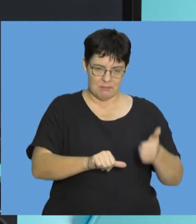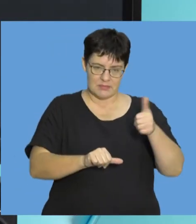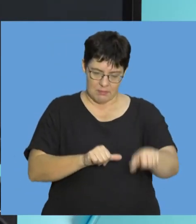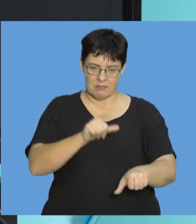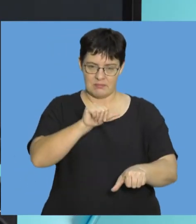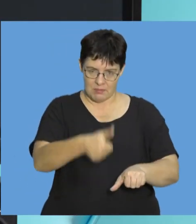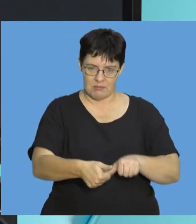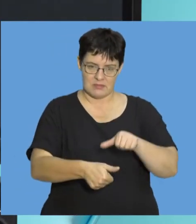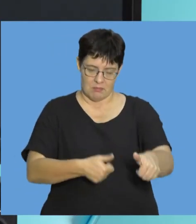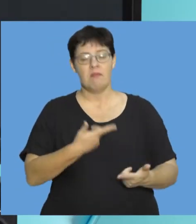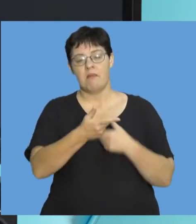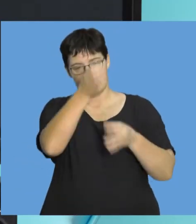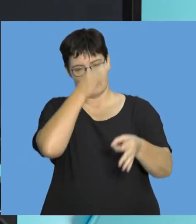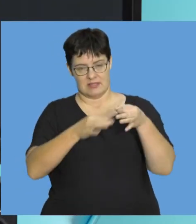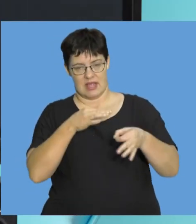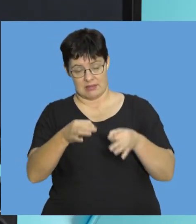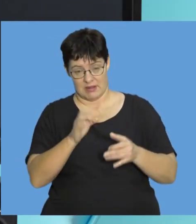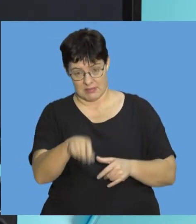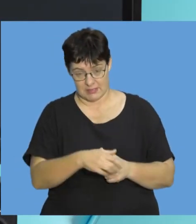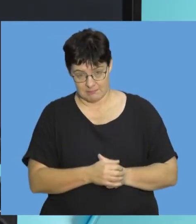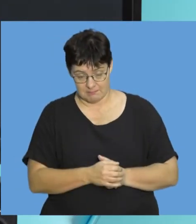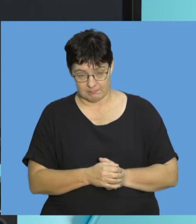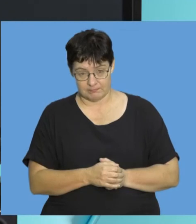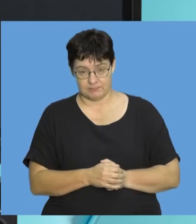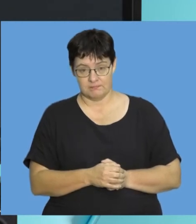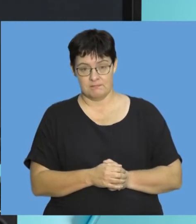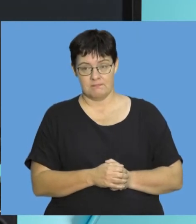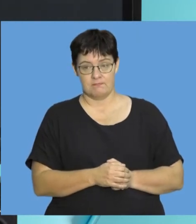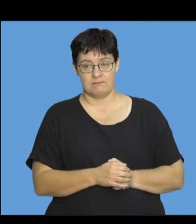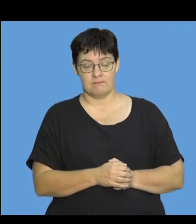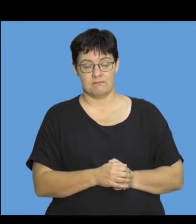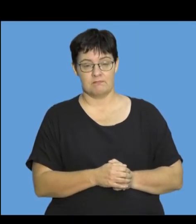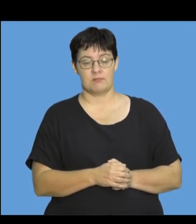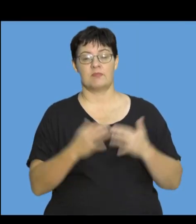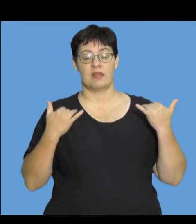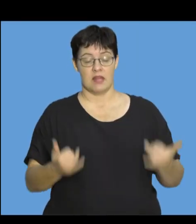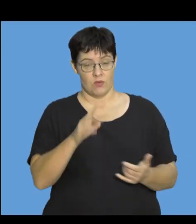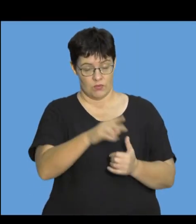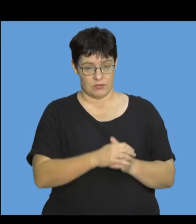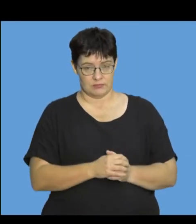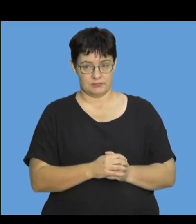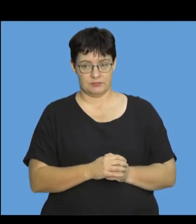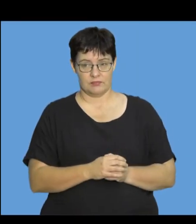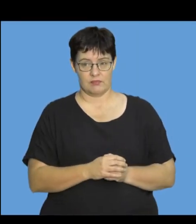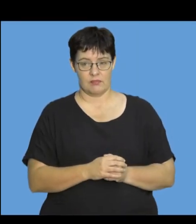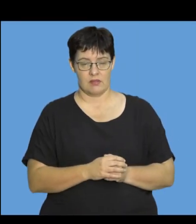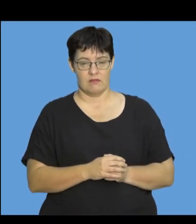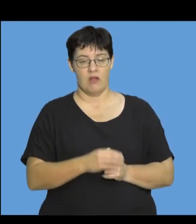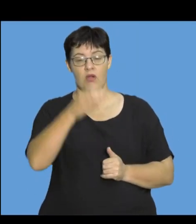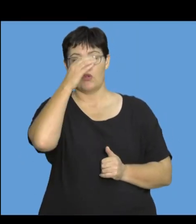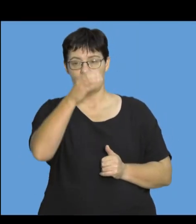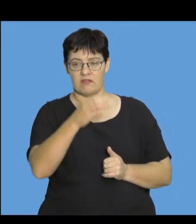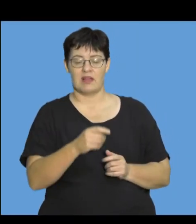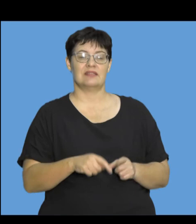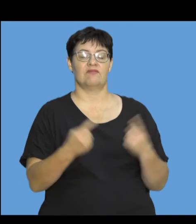always make sure that those little nitty-gritties, you do follow them appropriately. Now, let's look